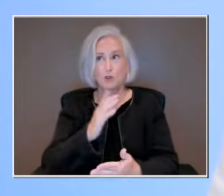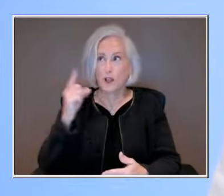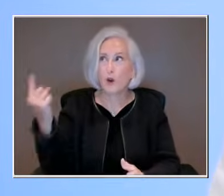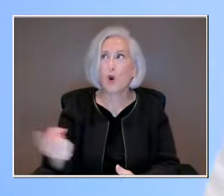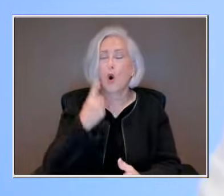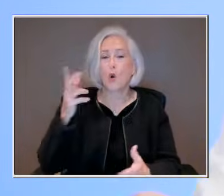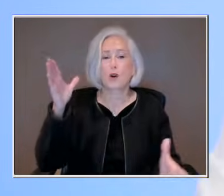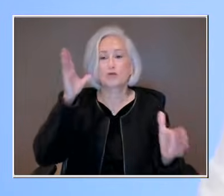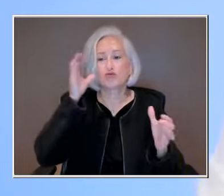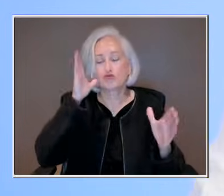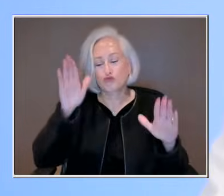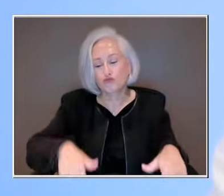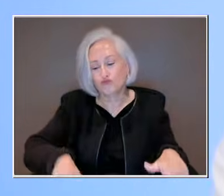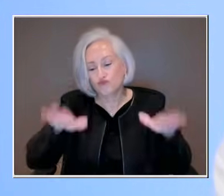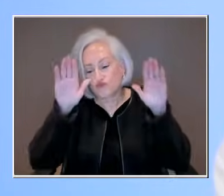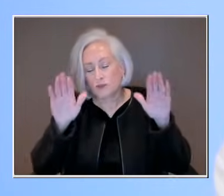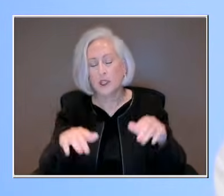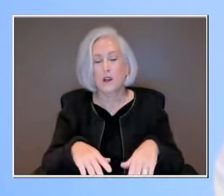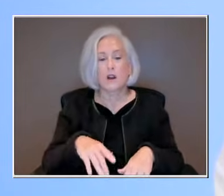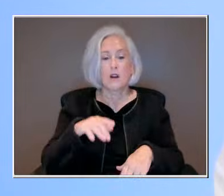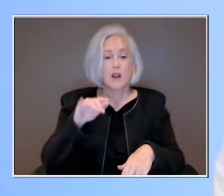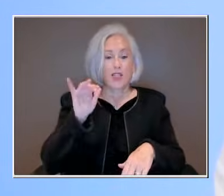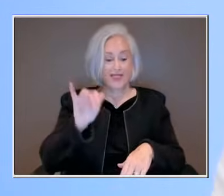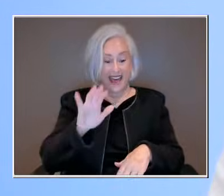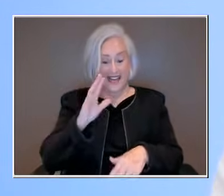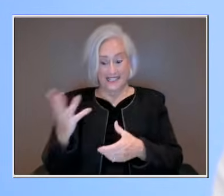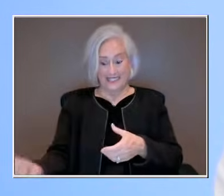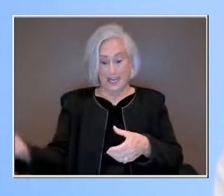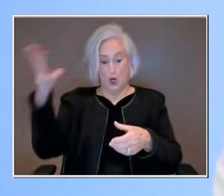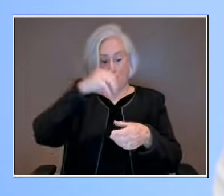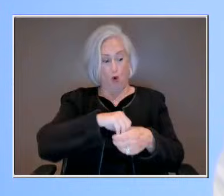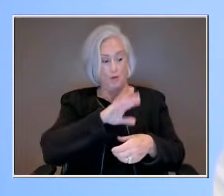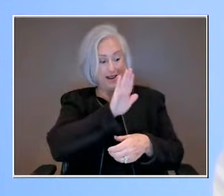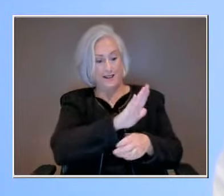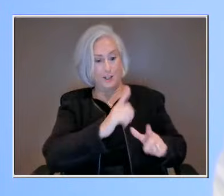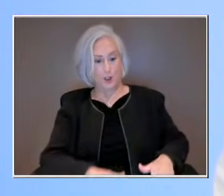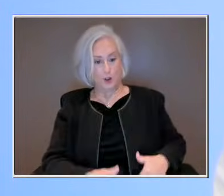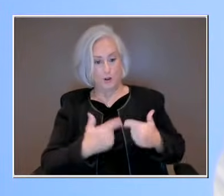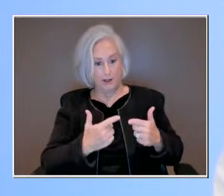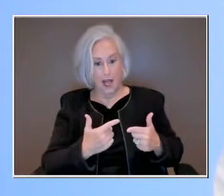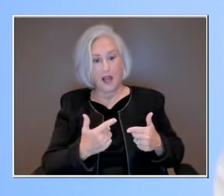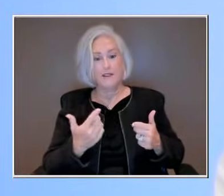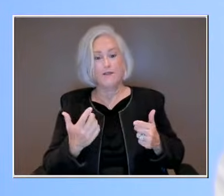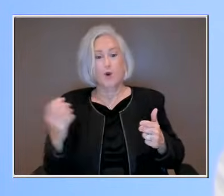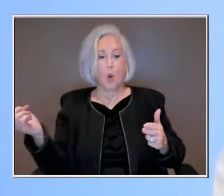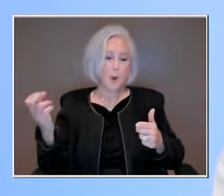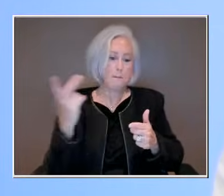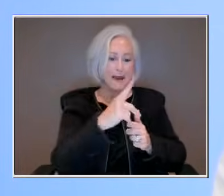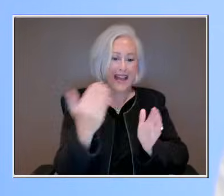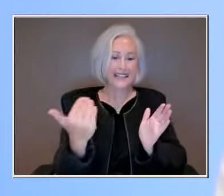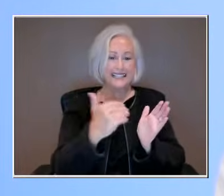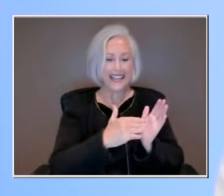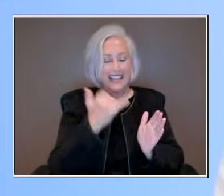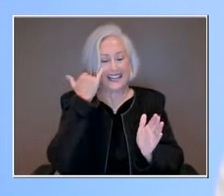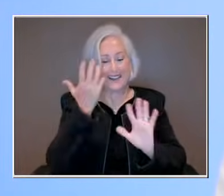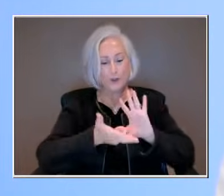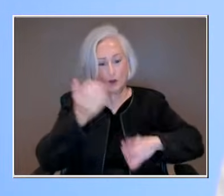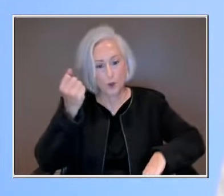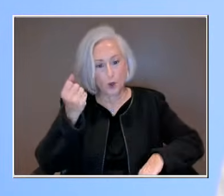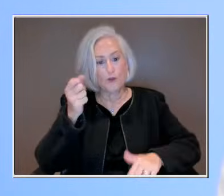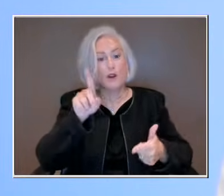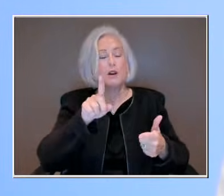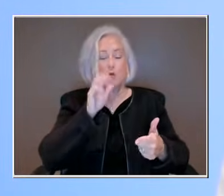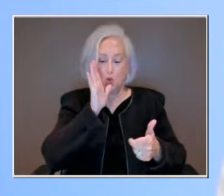and years. And so incorporating that into their life or back into their life if it's been removed really can help.